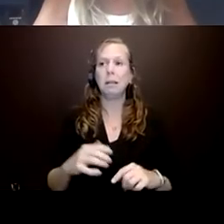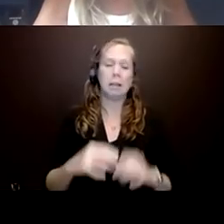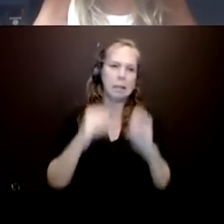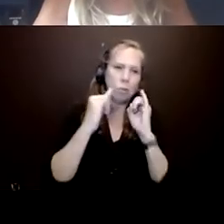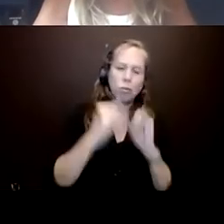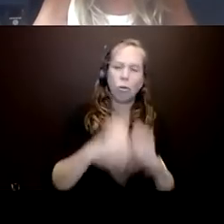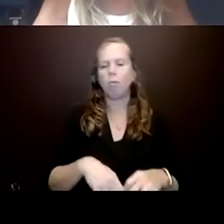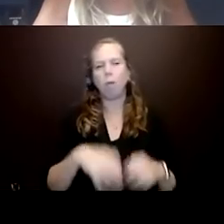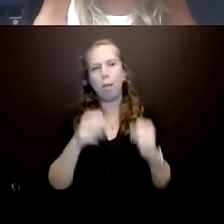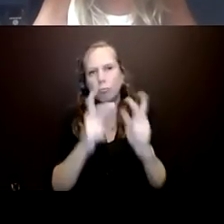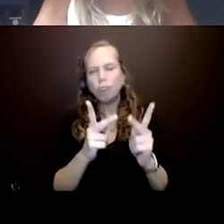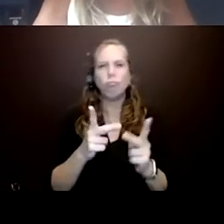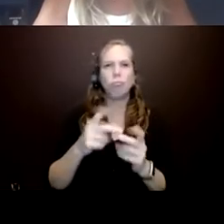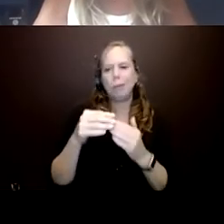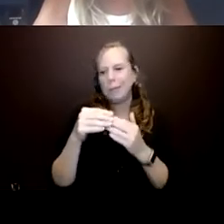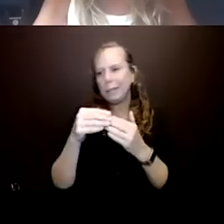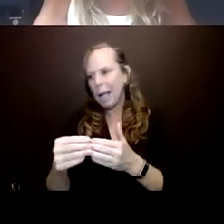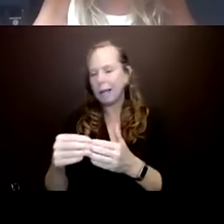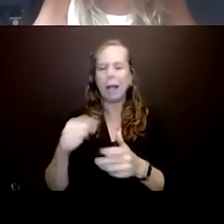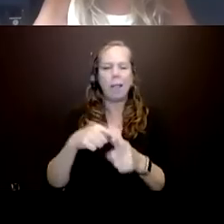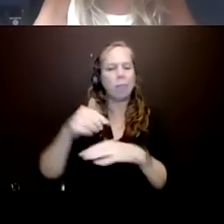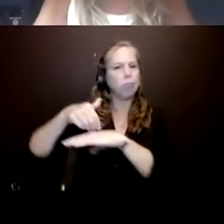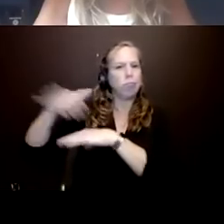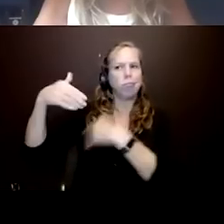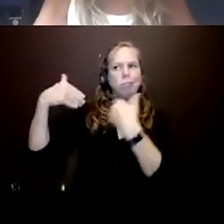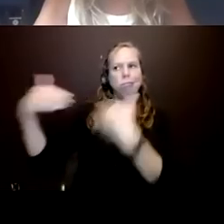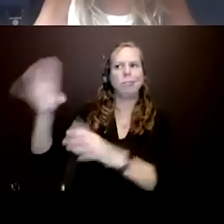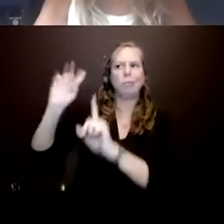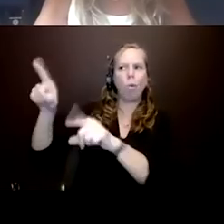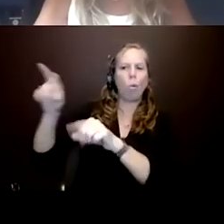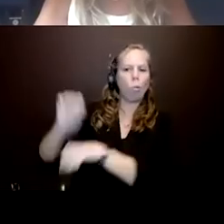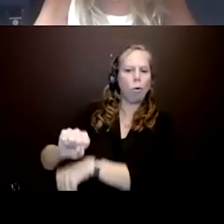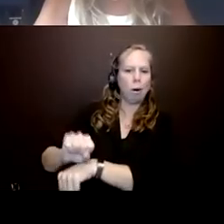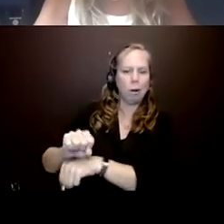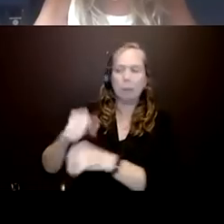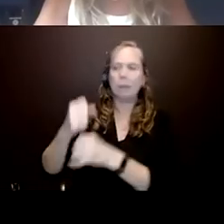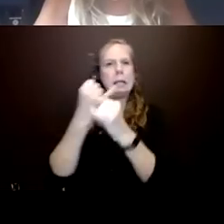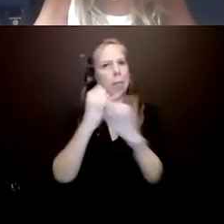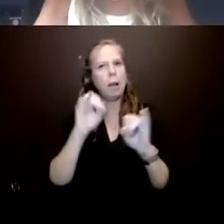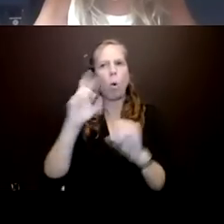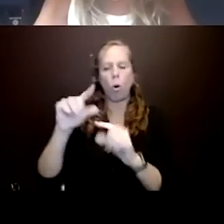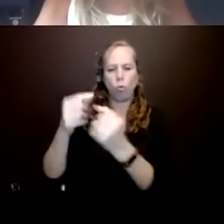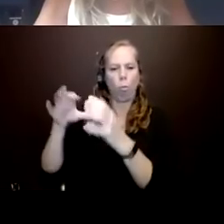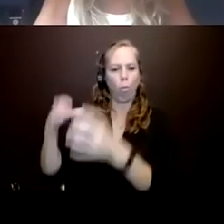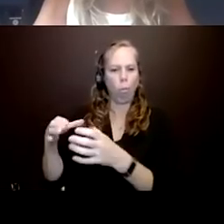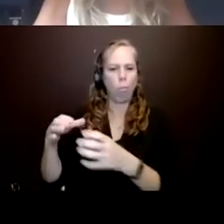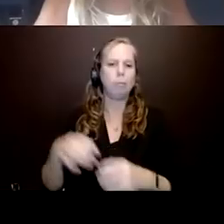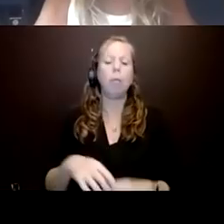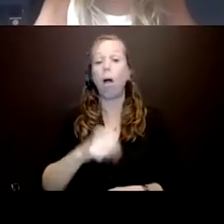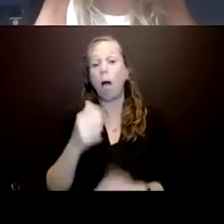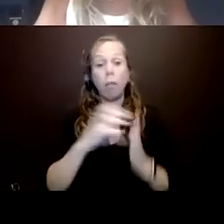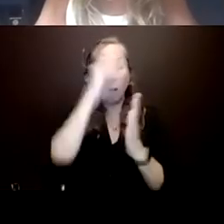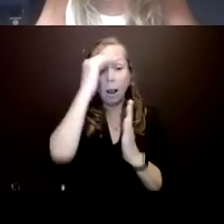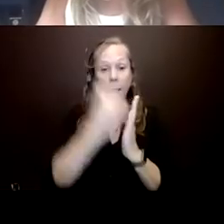guided practice, and the teacher sends the kids off to work either independently or in groups. Other lessons, maybe